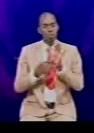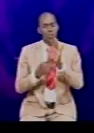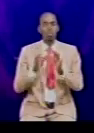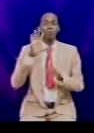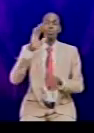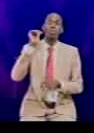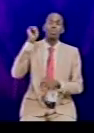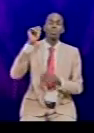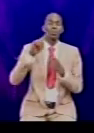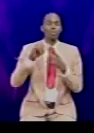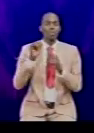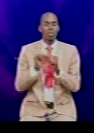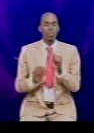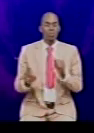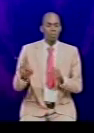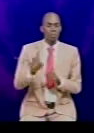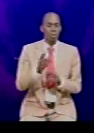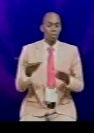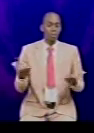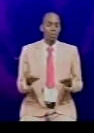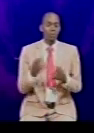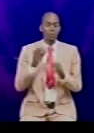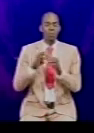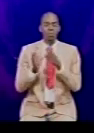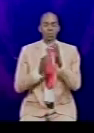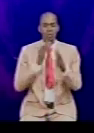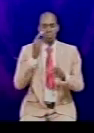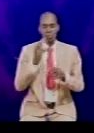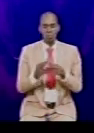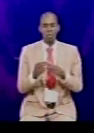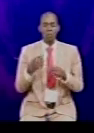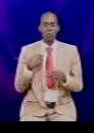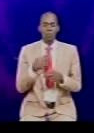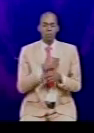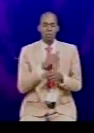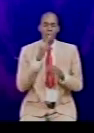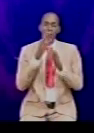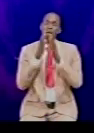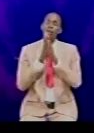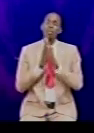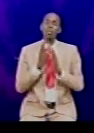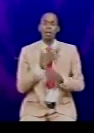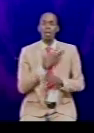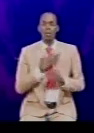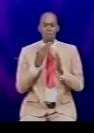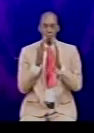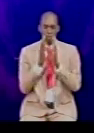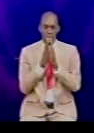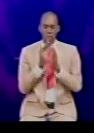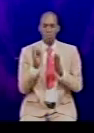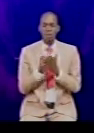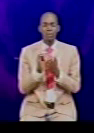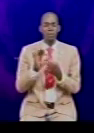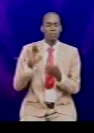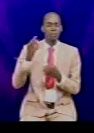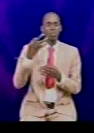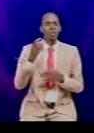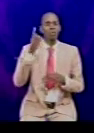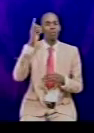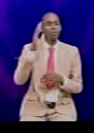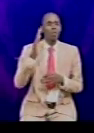everyone in here in Jesus' name. We are asking and praying that the Spirit of God